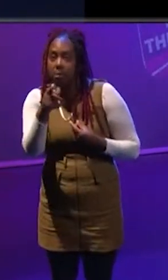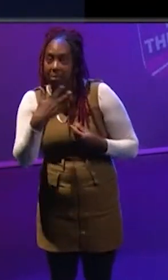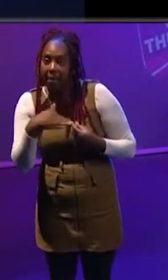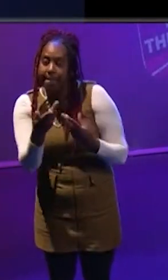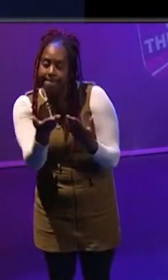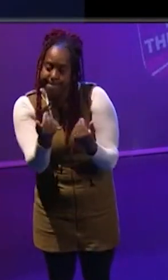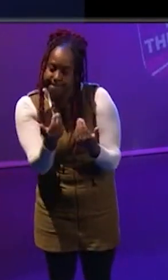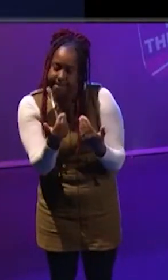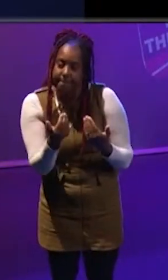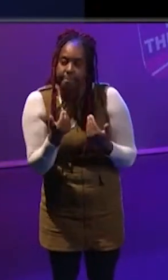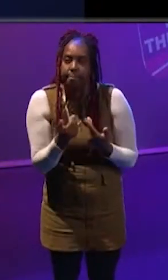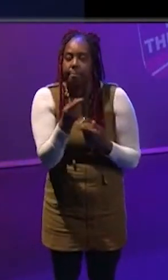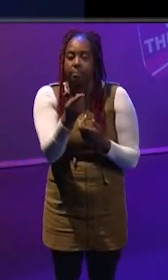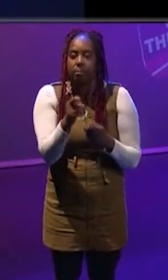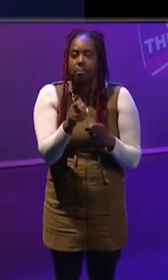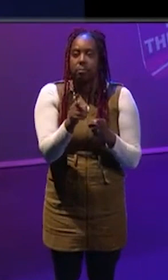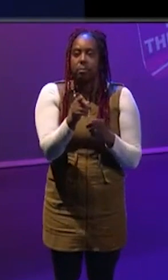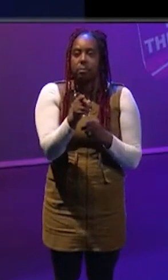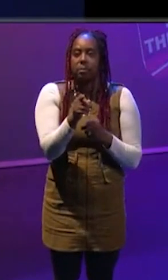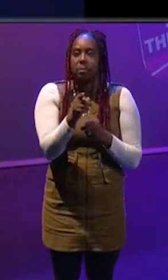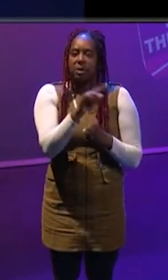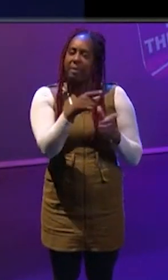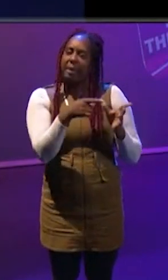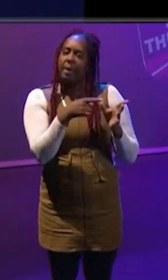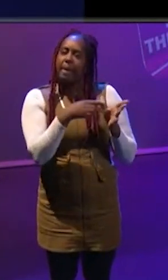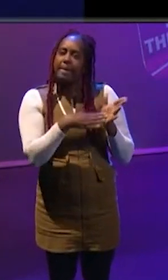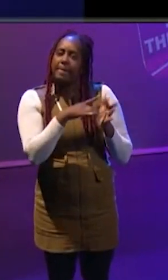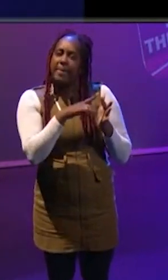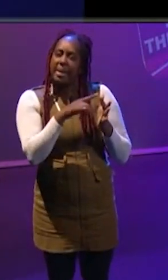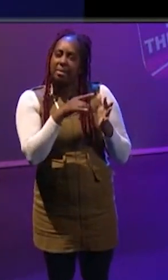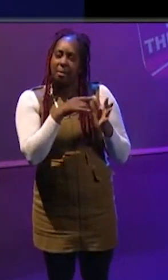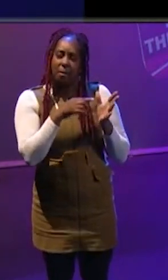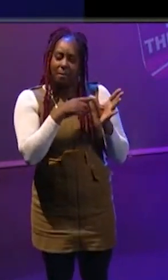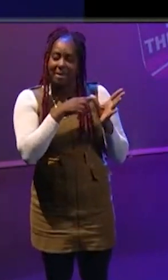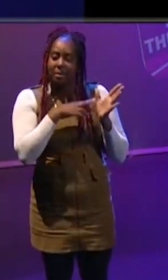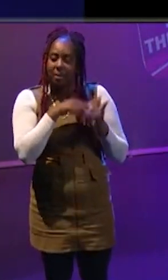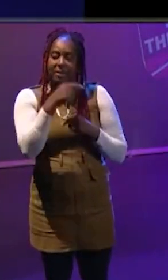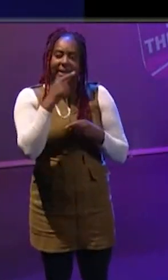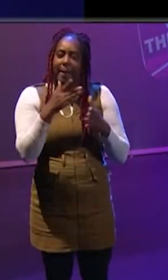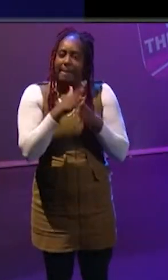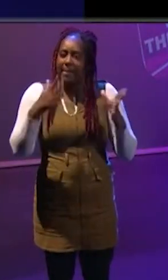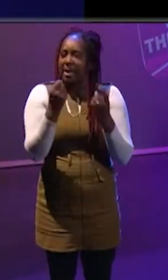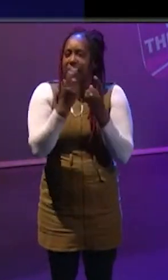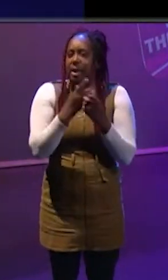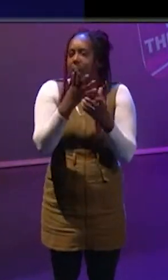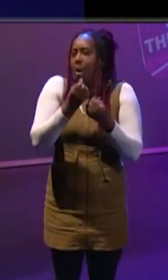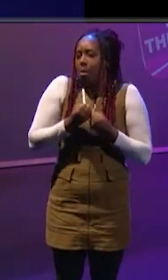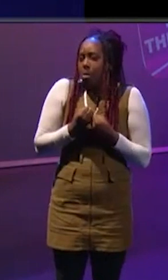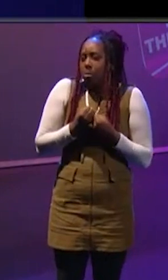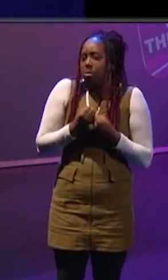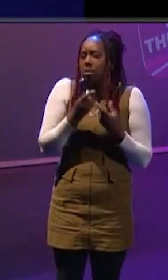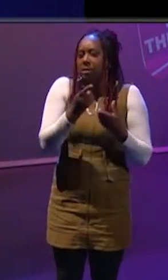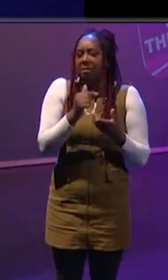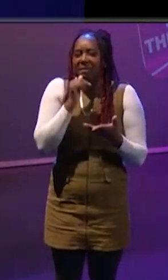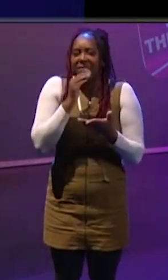And I think that, just to touch on something that Ameena's saying around the biggest thing I hold in what I do is the fact